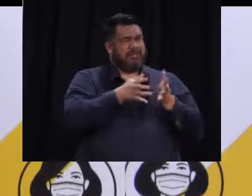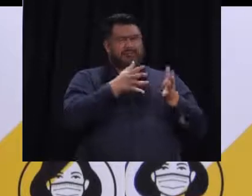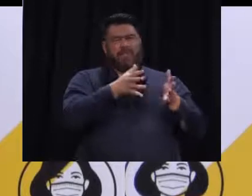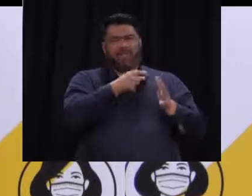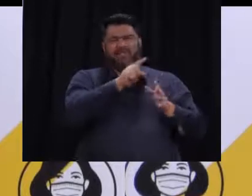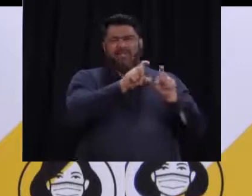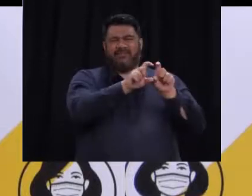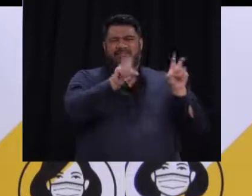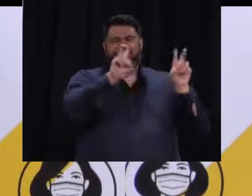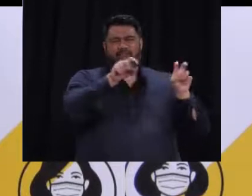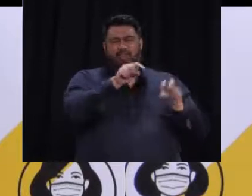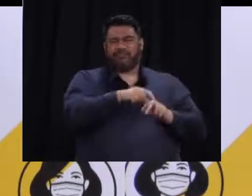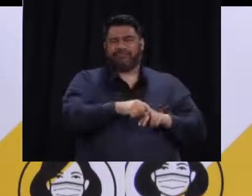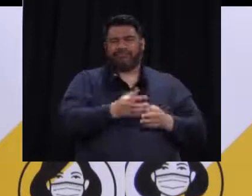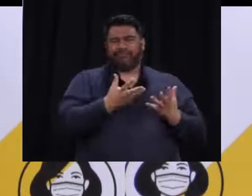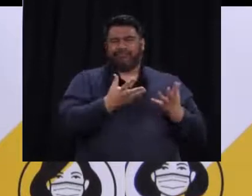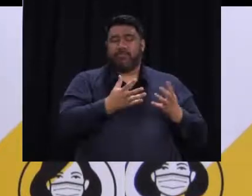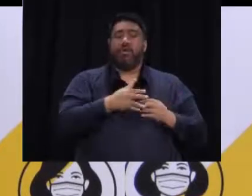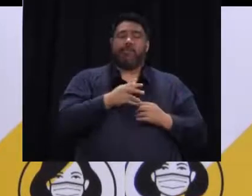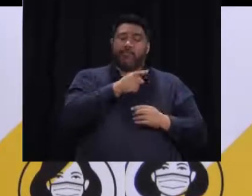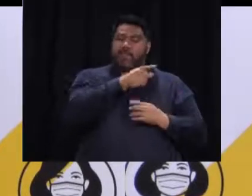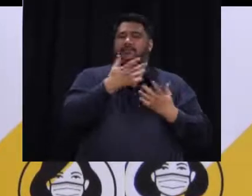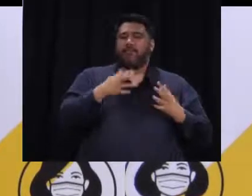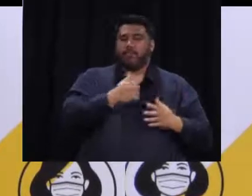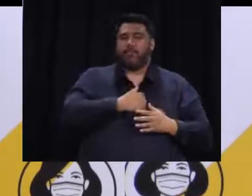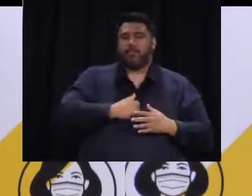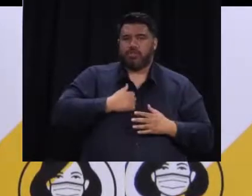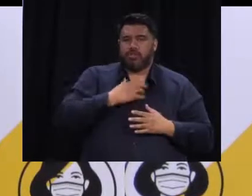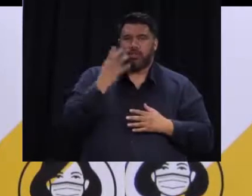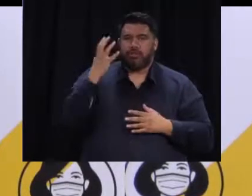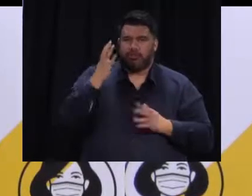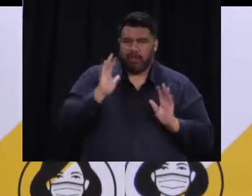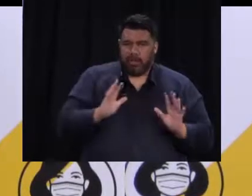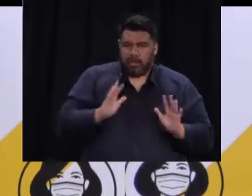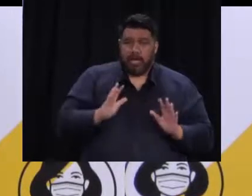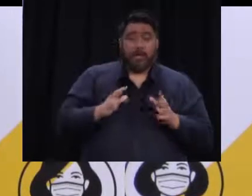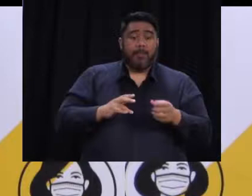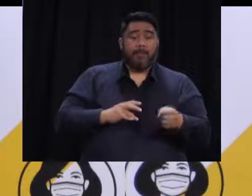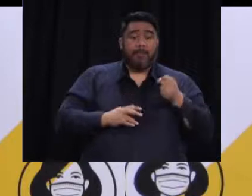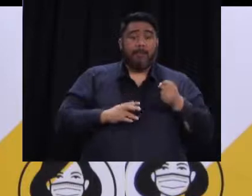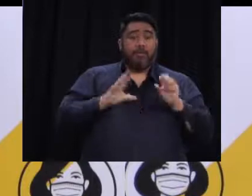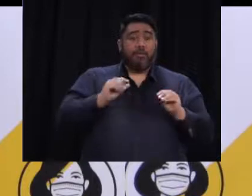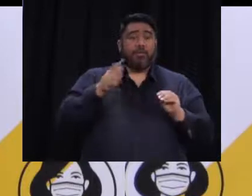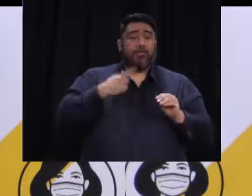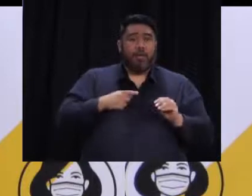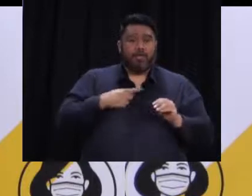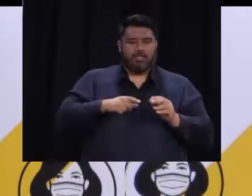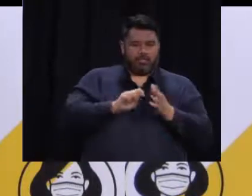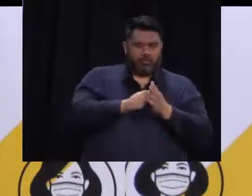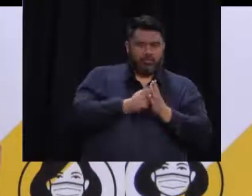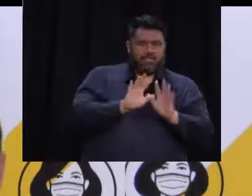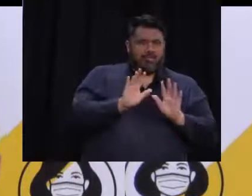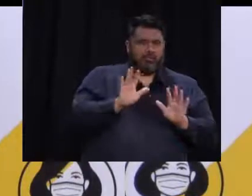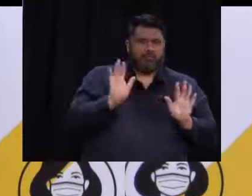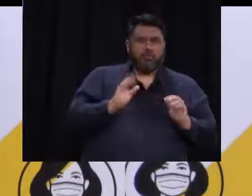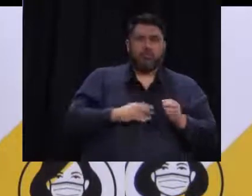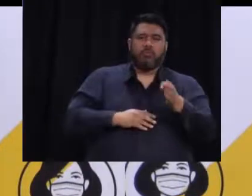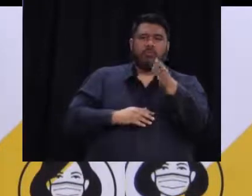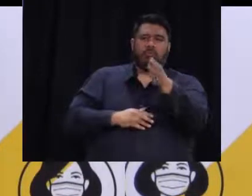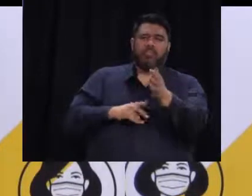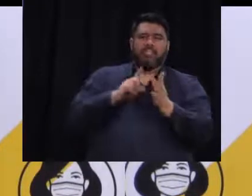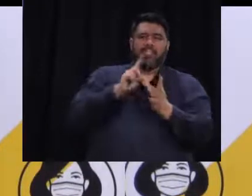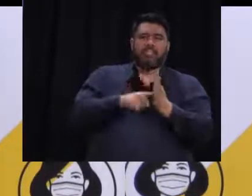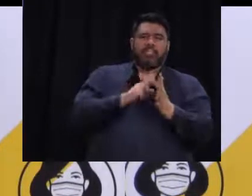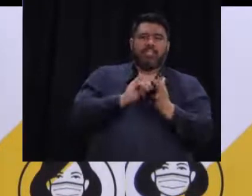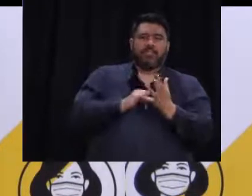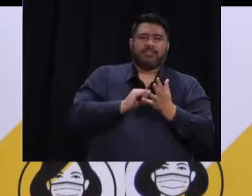that phrasing. The pause is simply to allow us to recalibrate ourselves at this point in the outbreak. Jess? Minister,